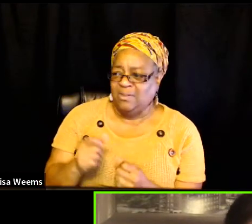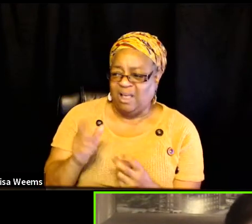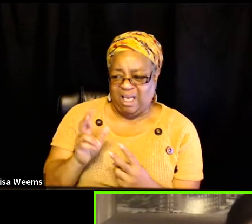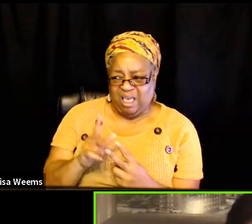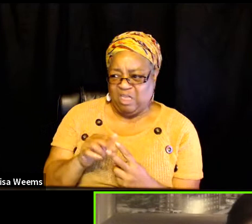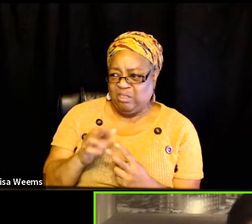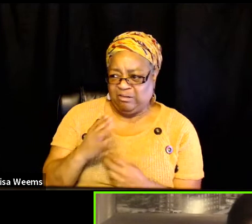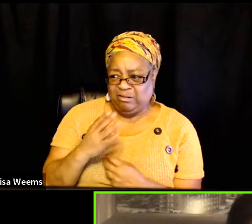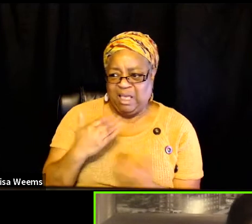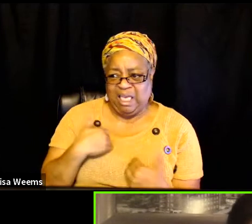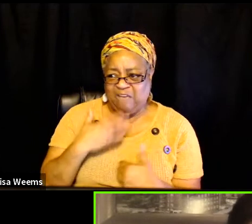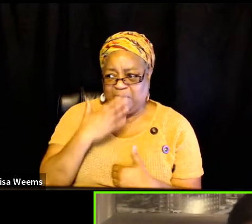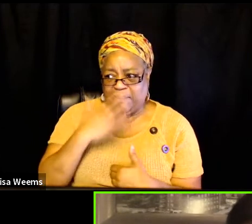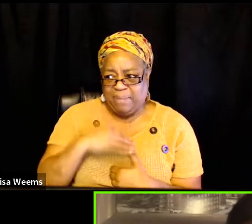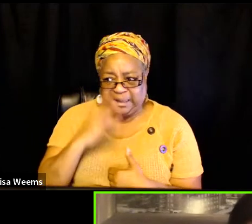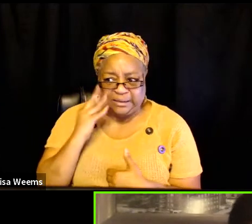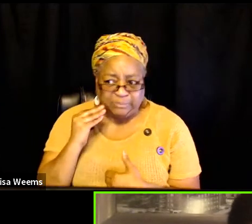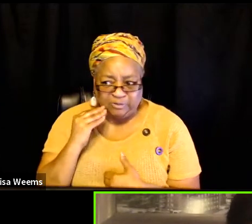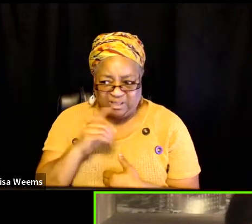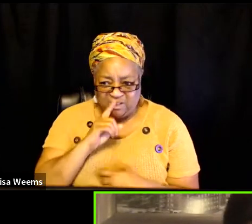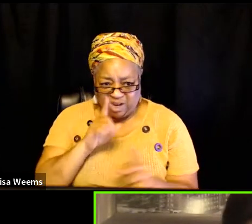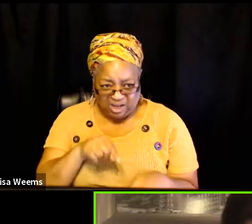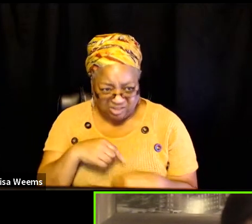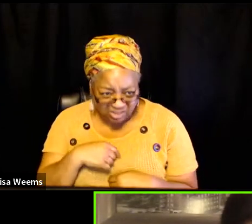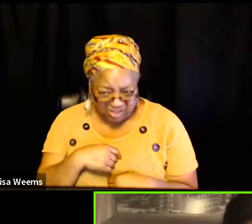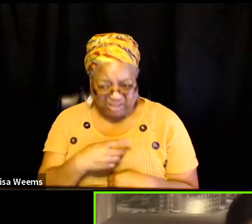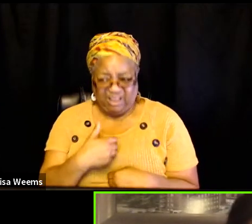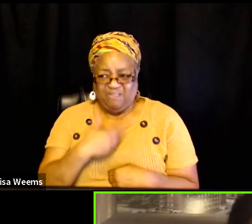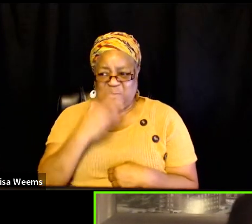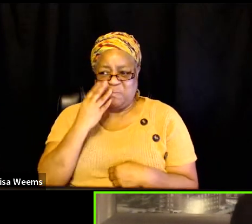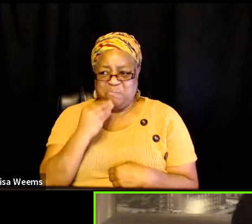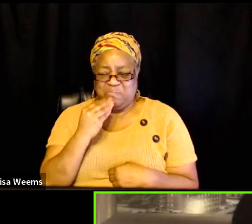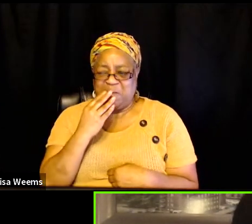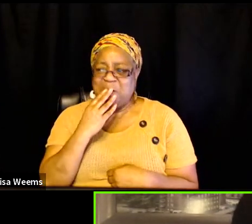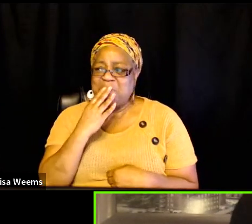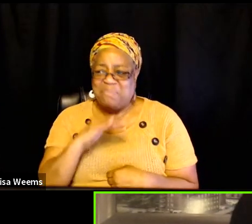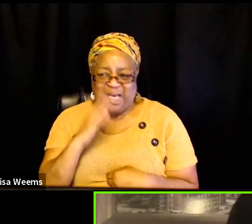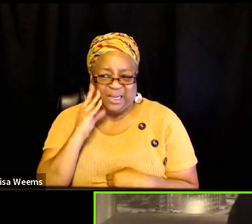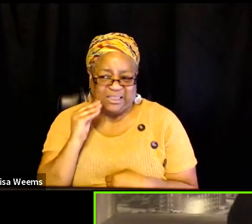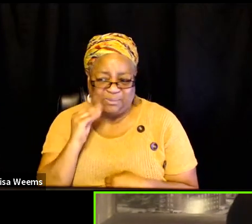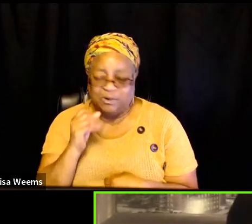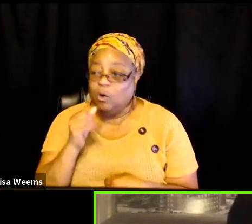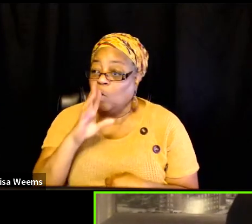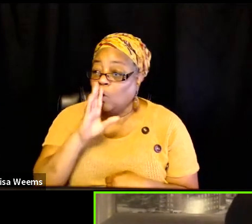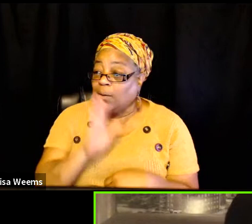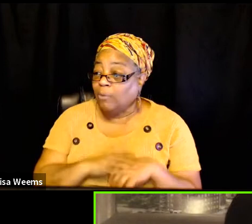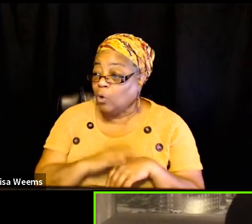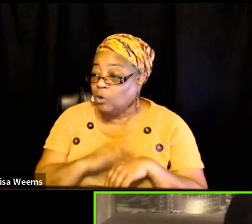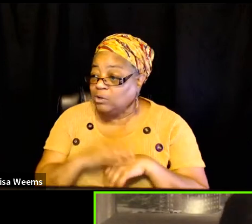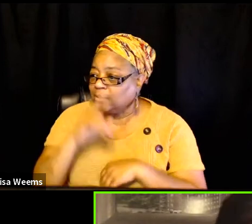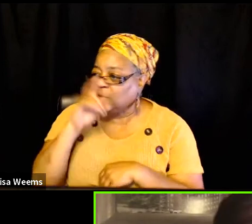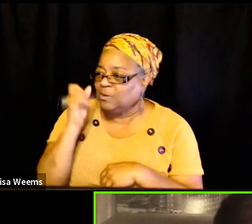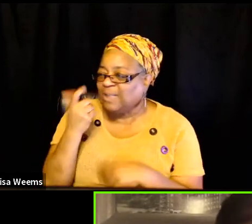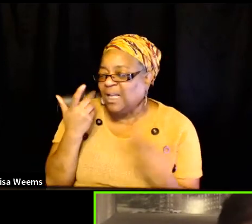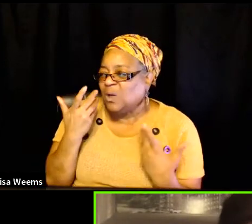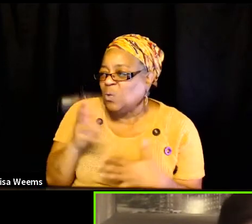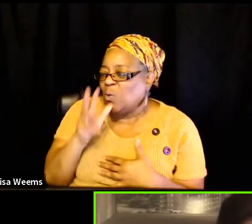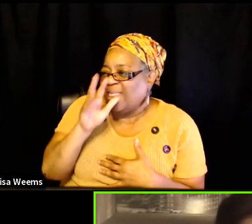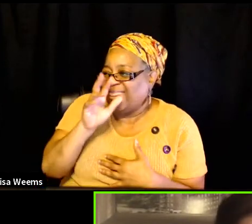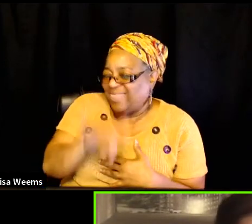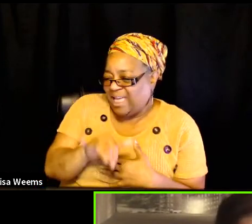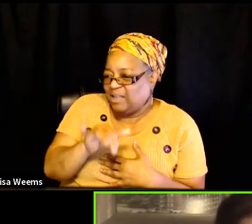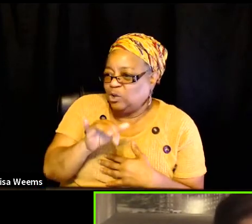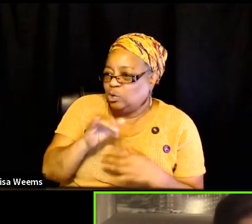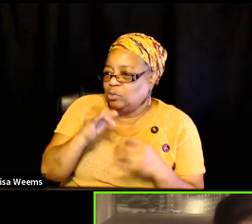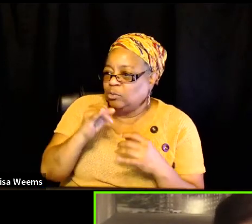or out of general, like as a precaution, because I did not want that in any way to shape people's opinion of